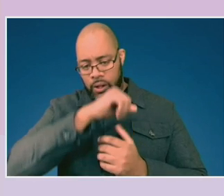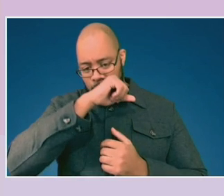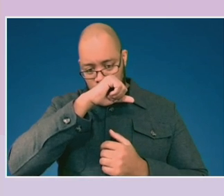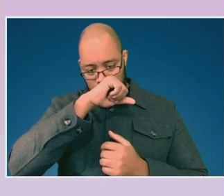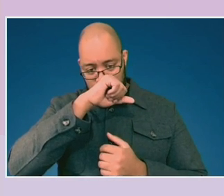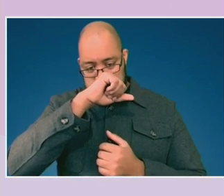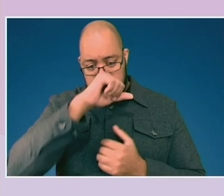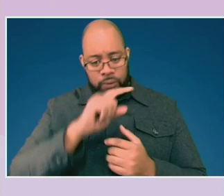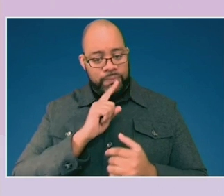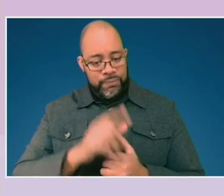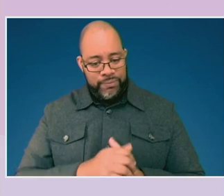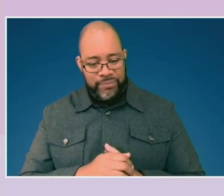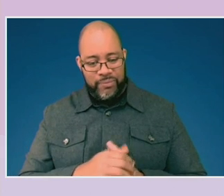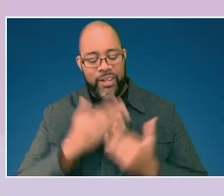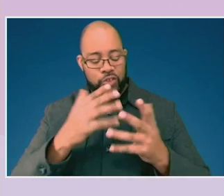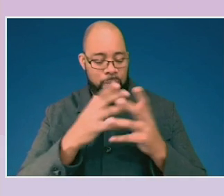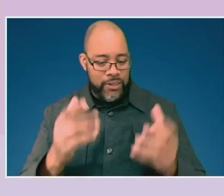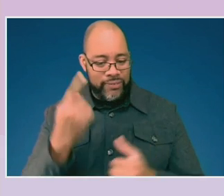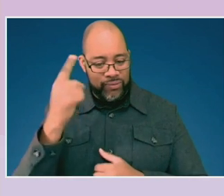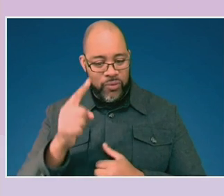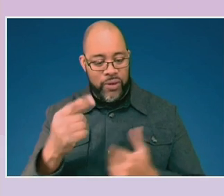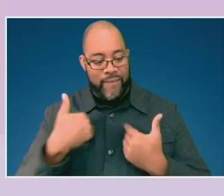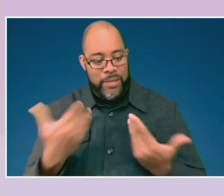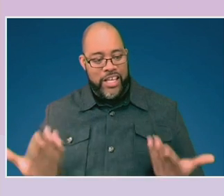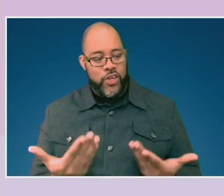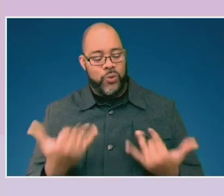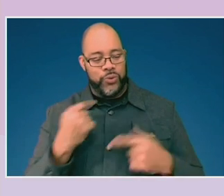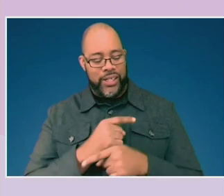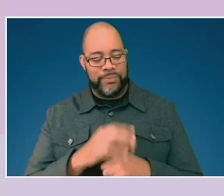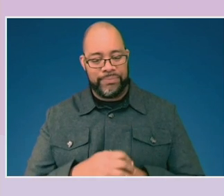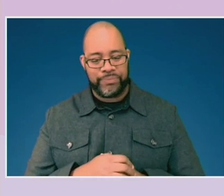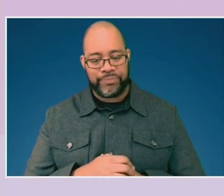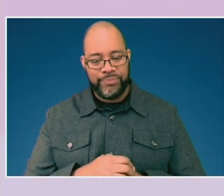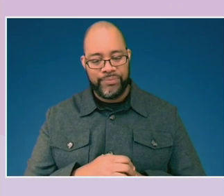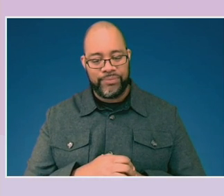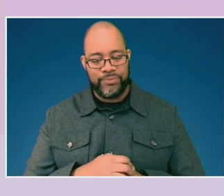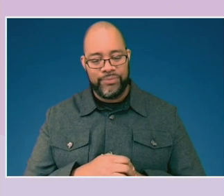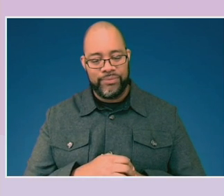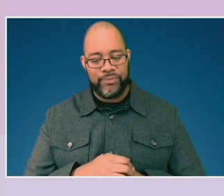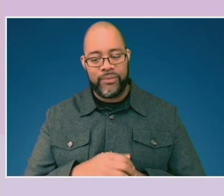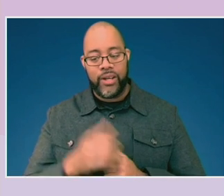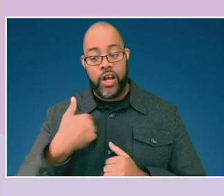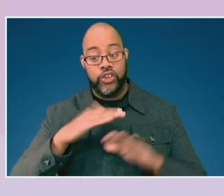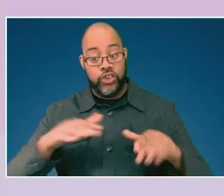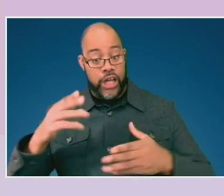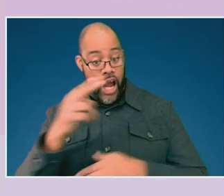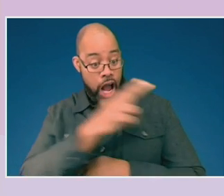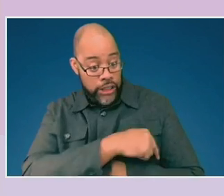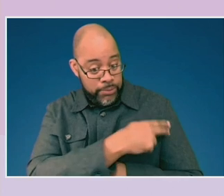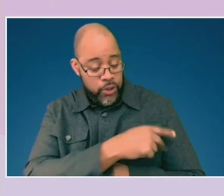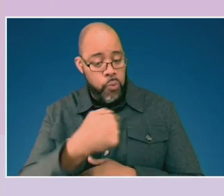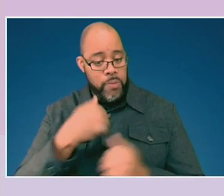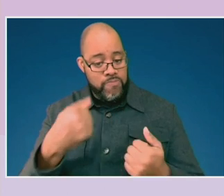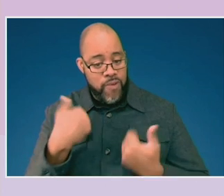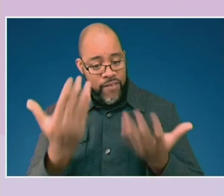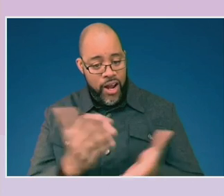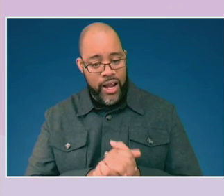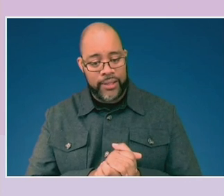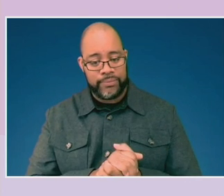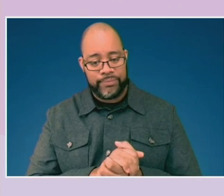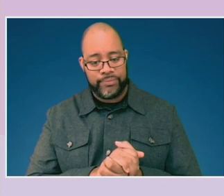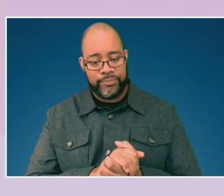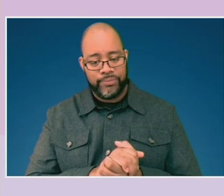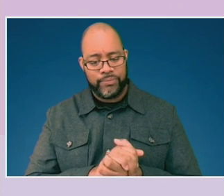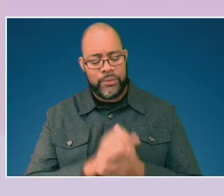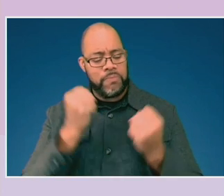Sure. First of all, thank you so much for having me today. At Nationwide Children's Hospital, we provide a number